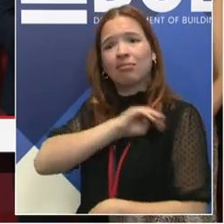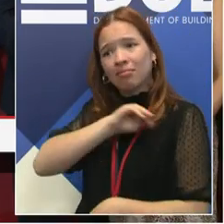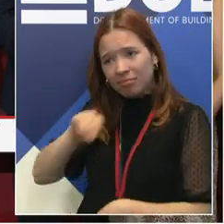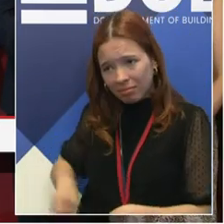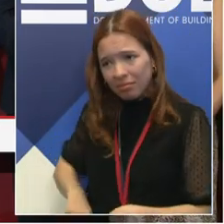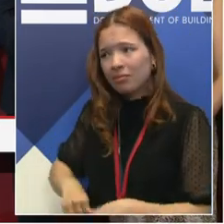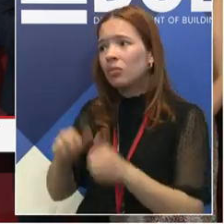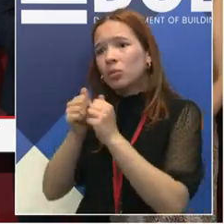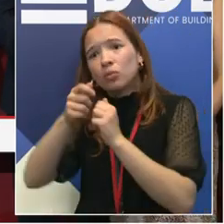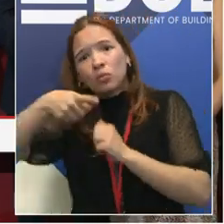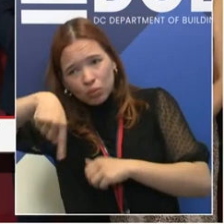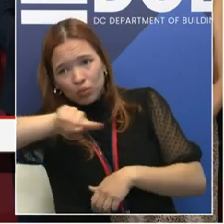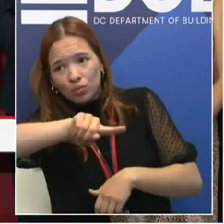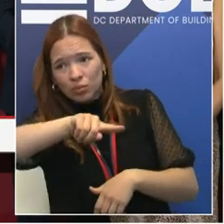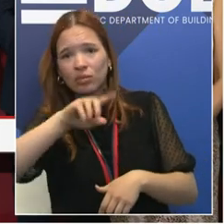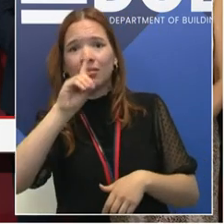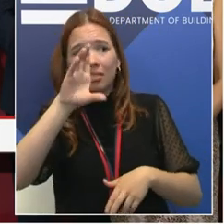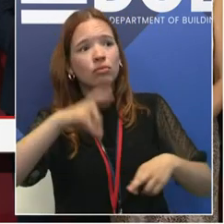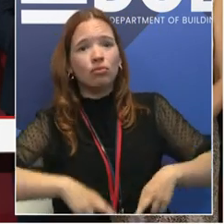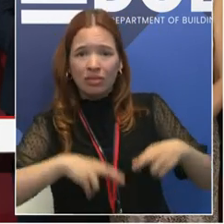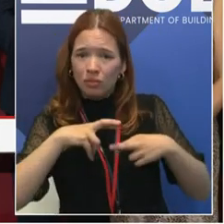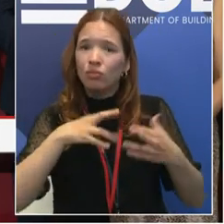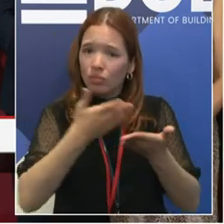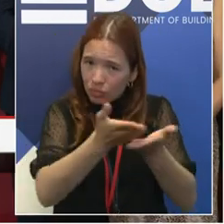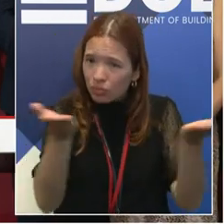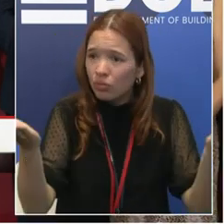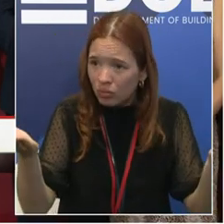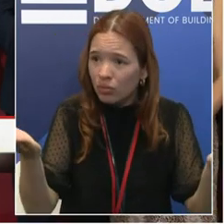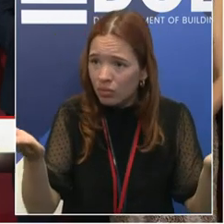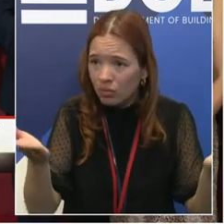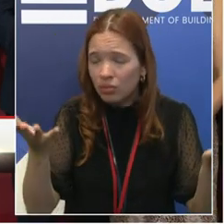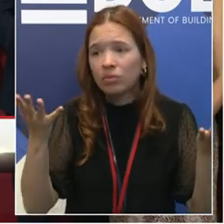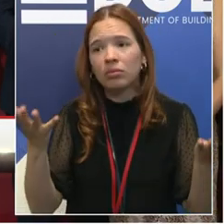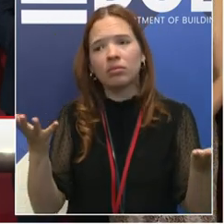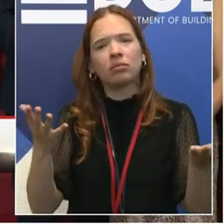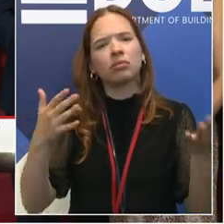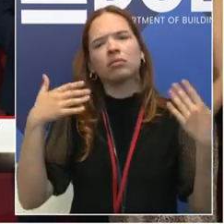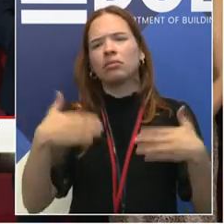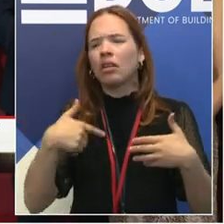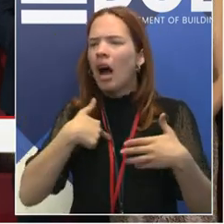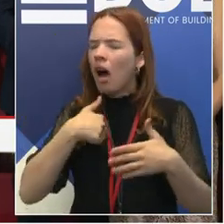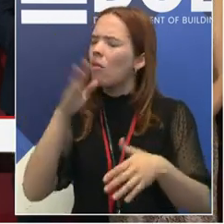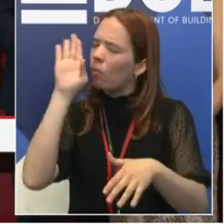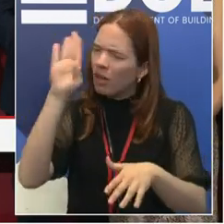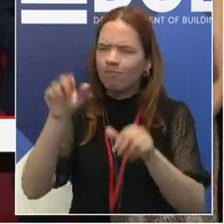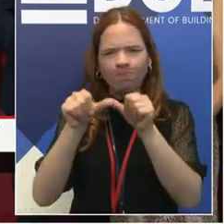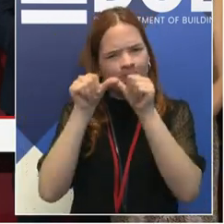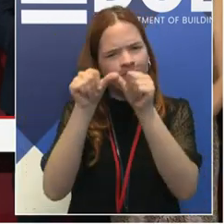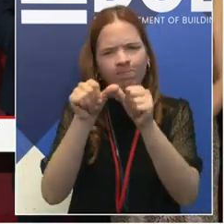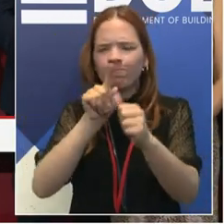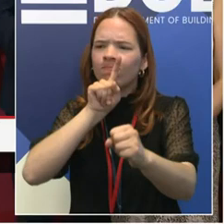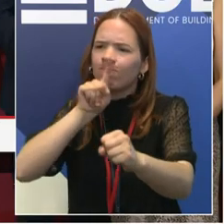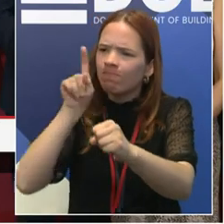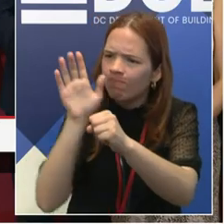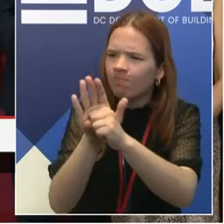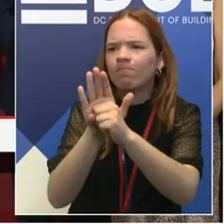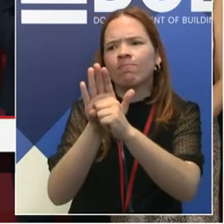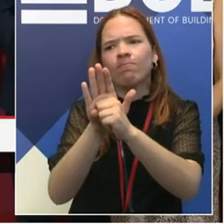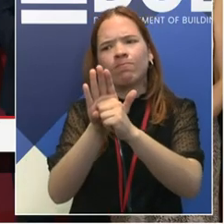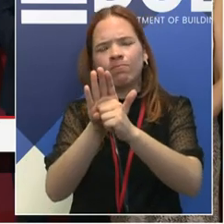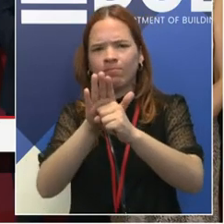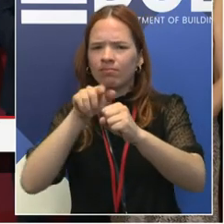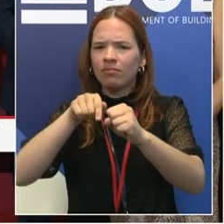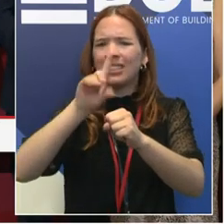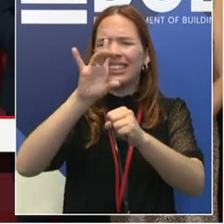best to continue to make our city, our beloved DC, a thriving and vibrant city. I want to thank Chairman Mendelson